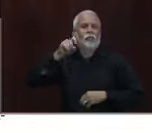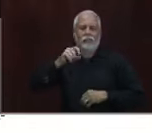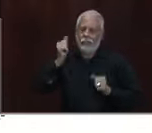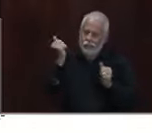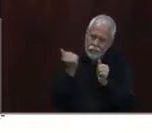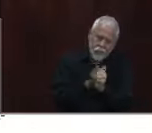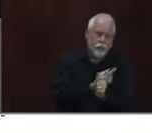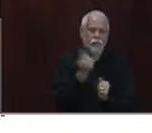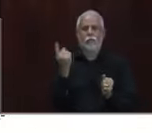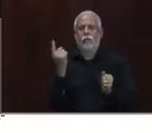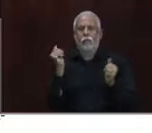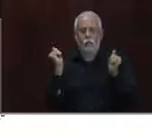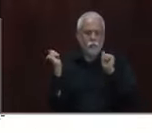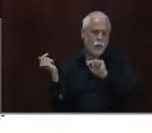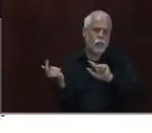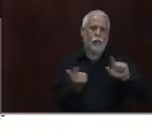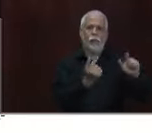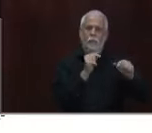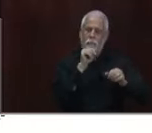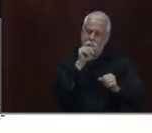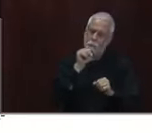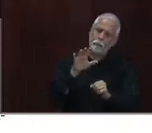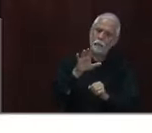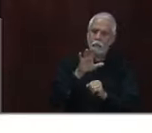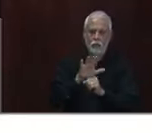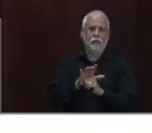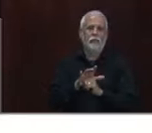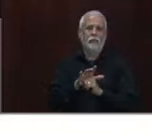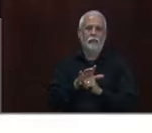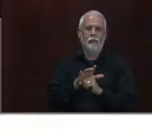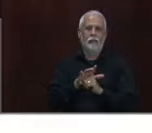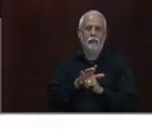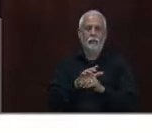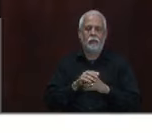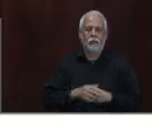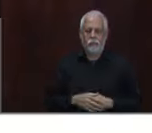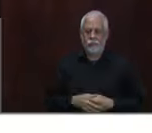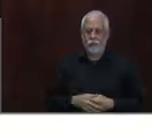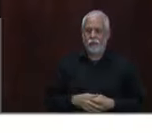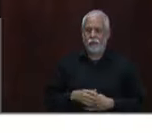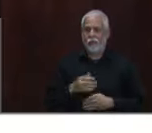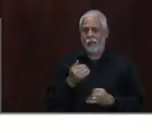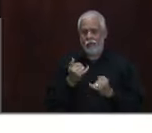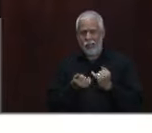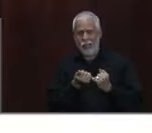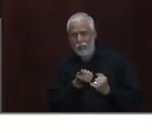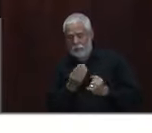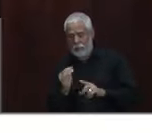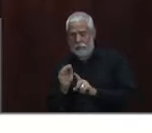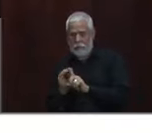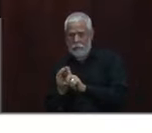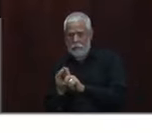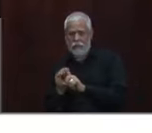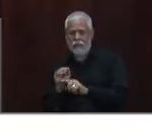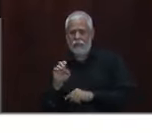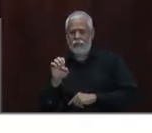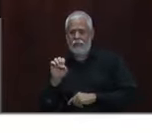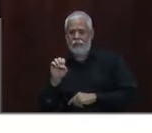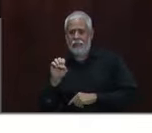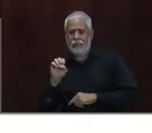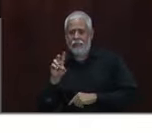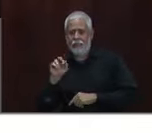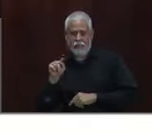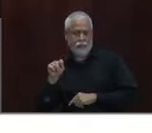every community member to commit. And just a couple of final reminders of some events of